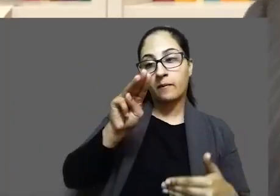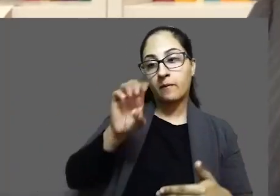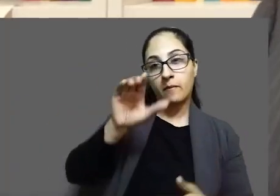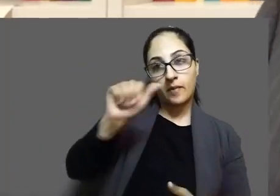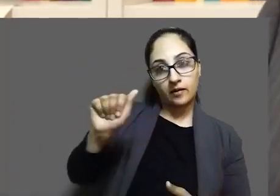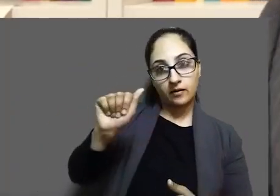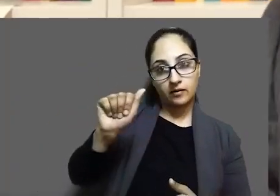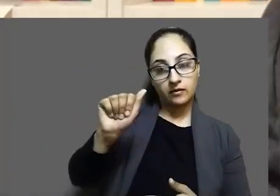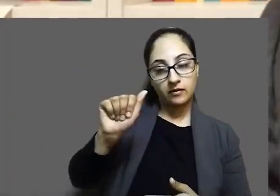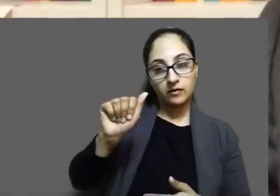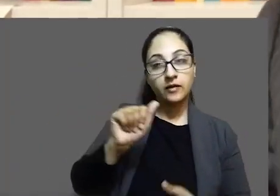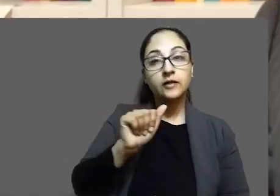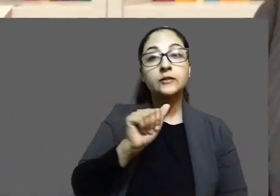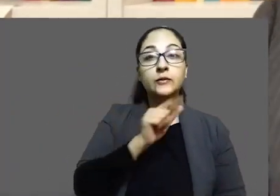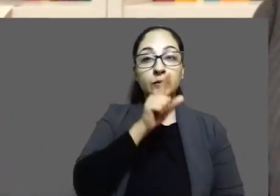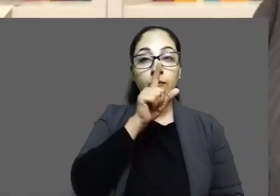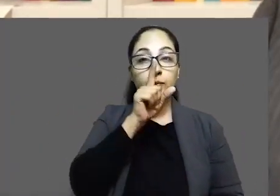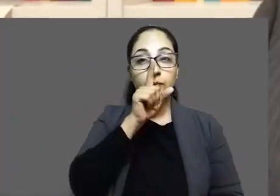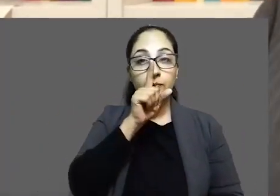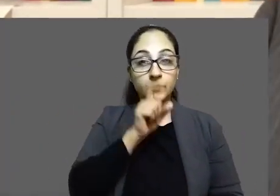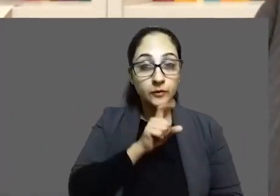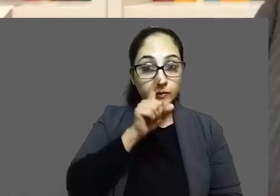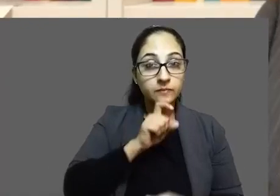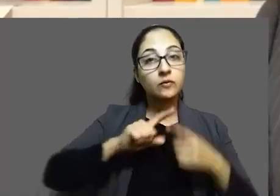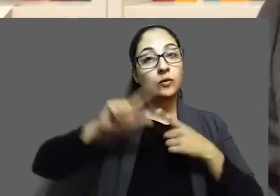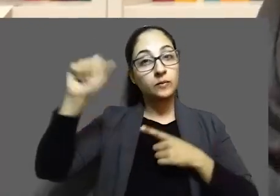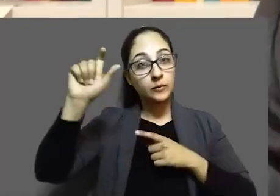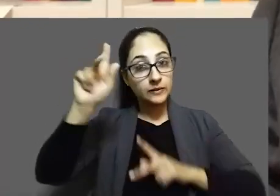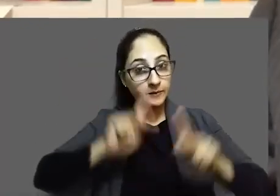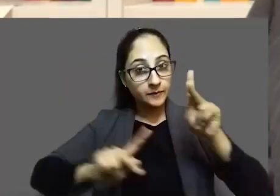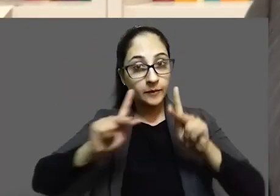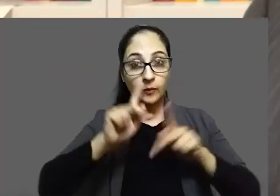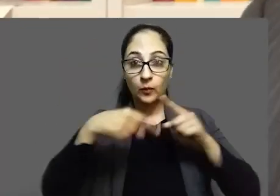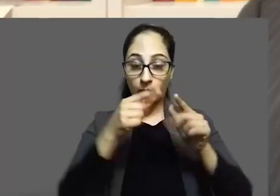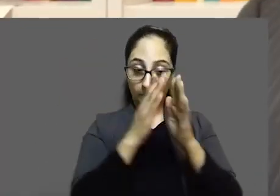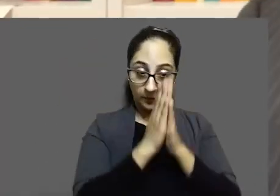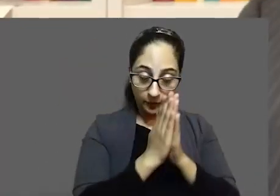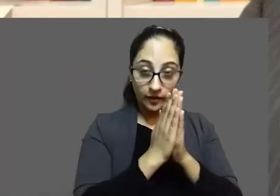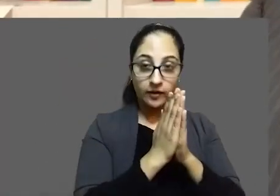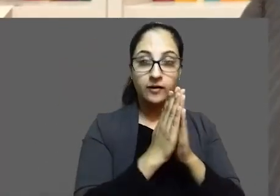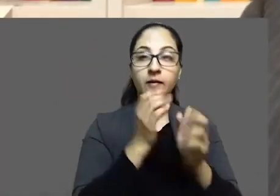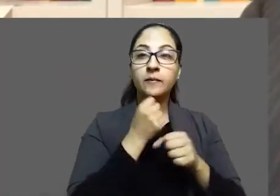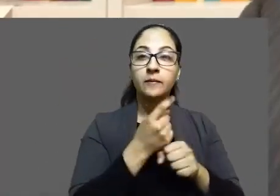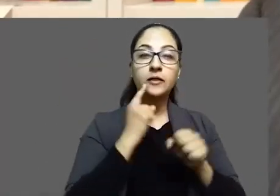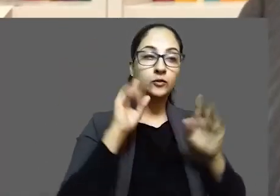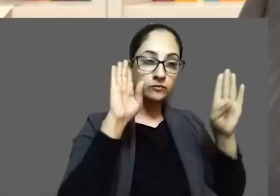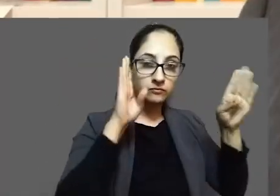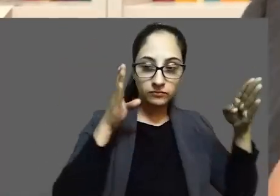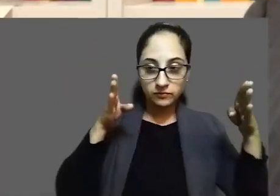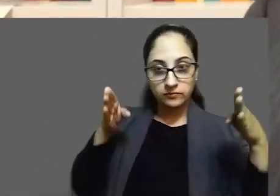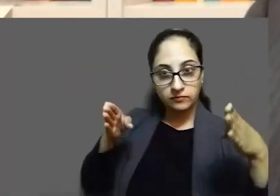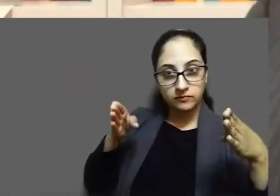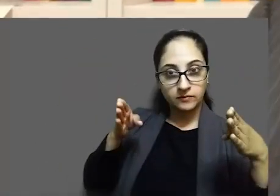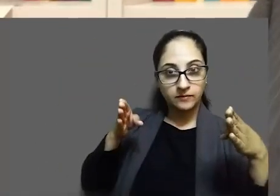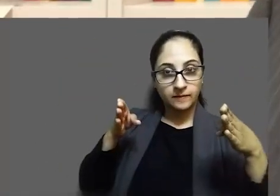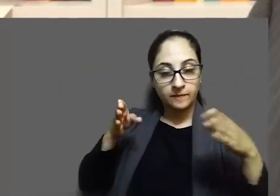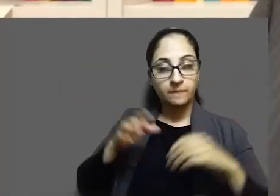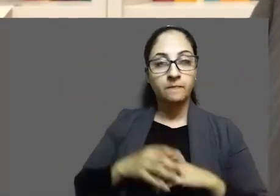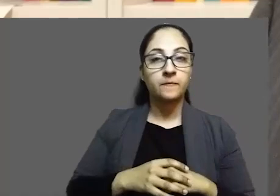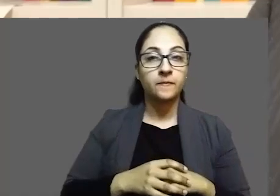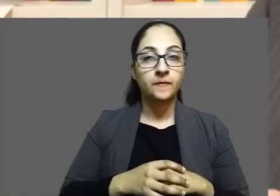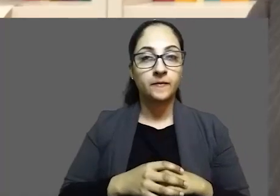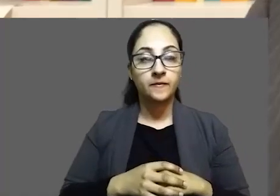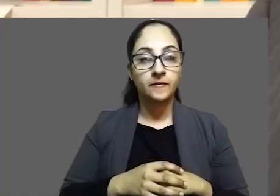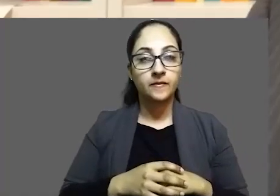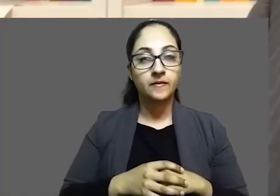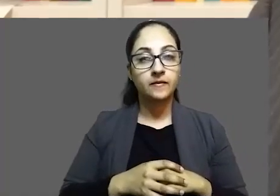Mecca. So that what we have here is a way of saying that from his birth, Imam Ali is sanctified, he's special, he is in